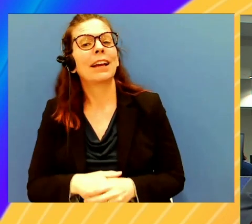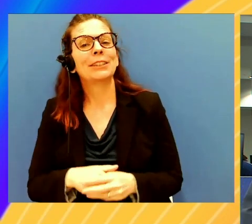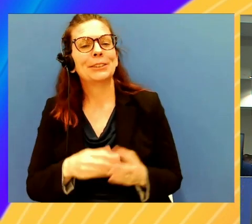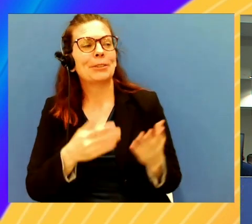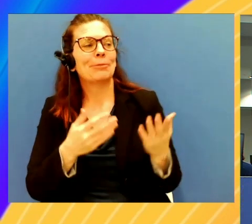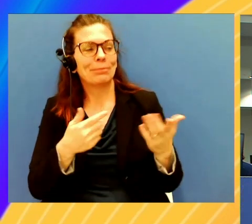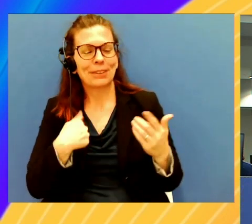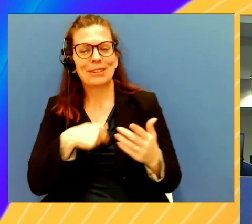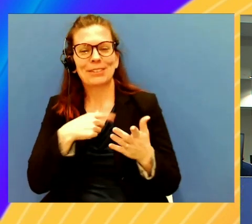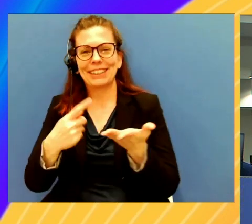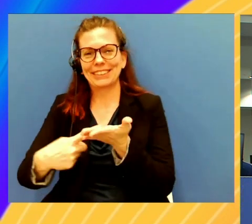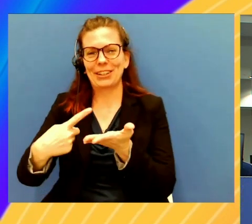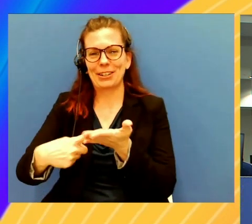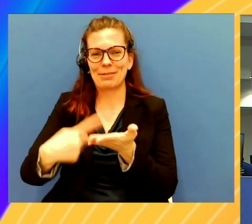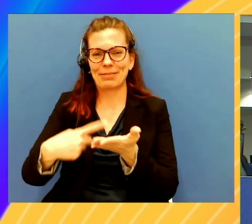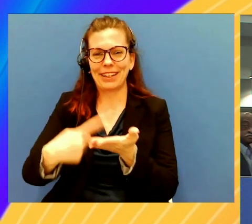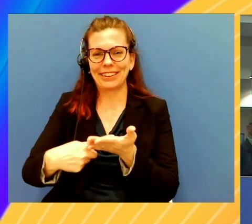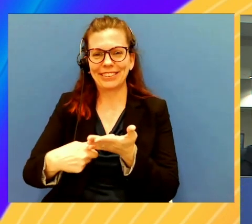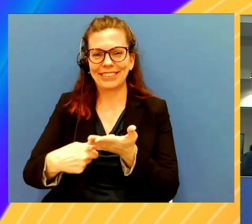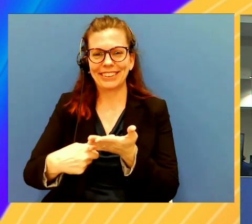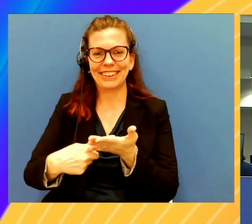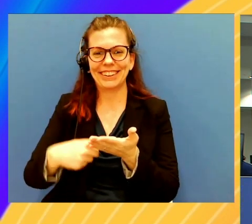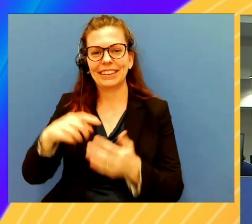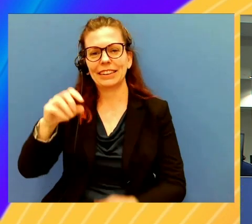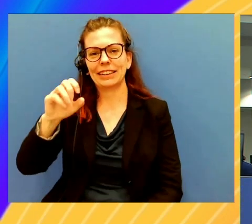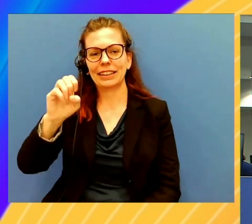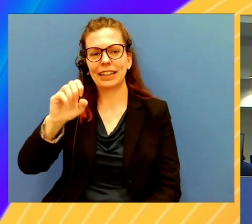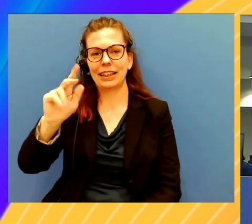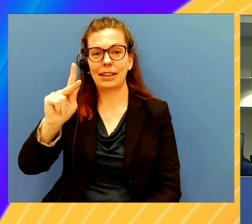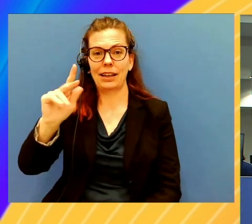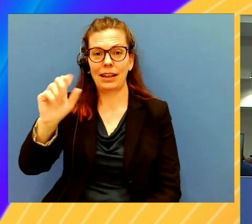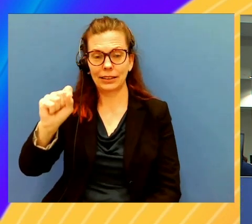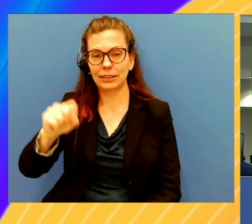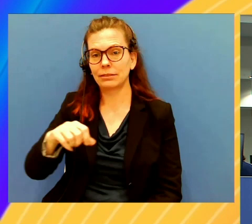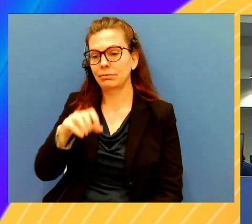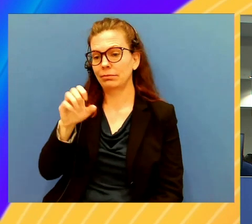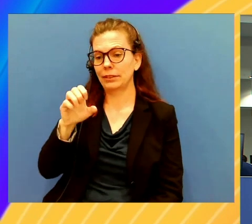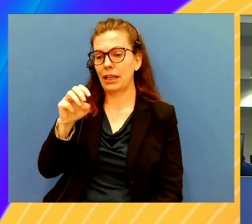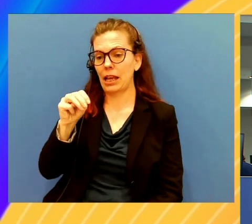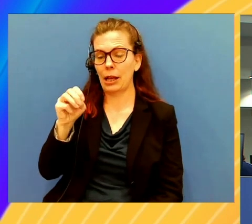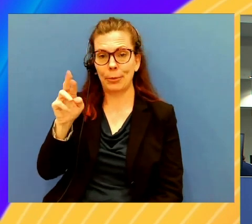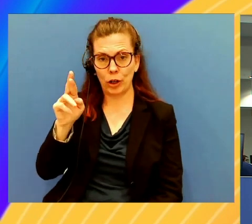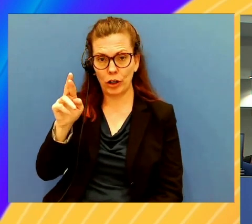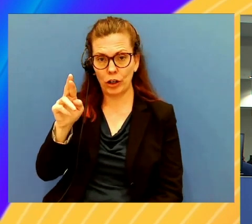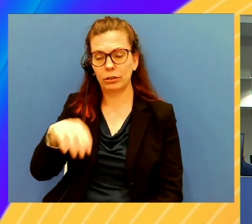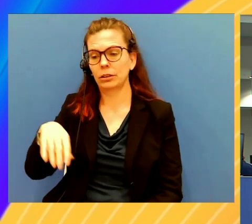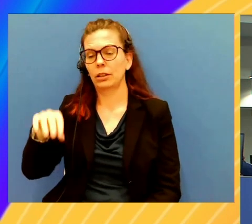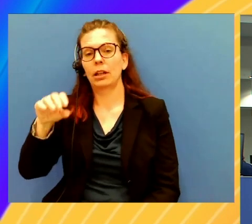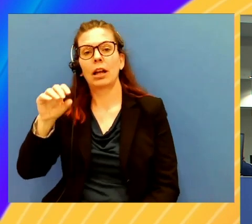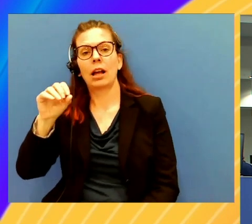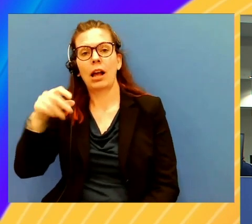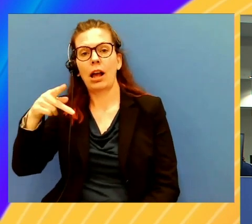be talking about EKS, EMR,